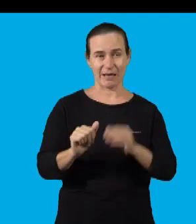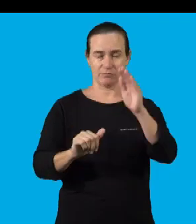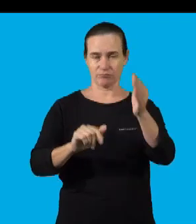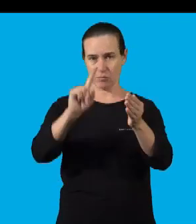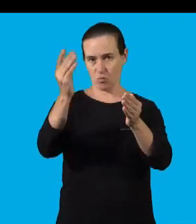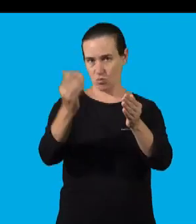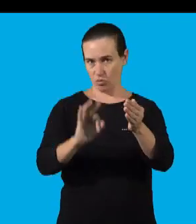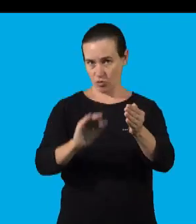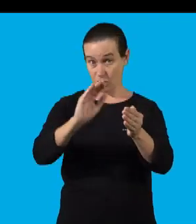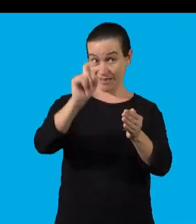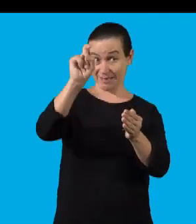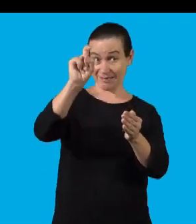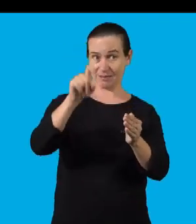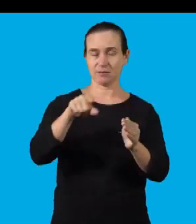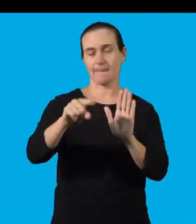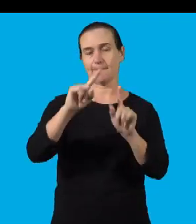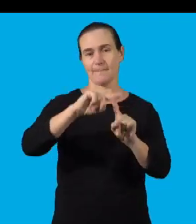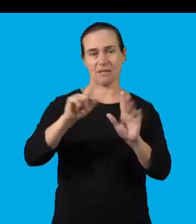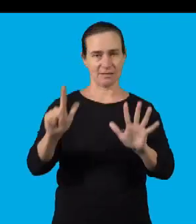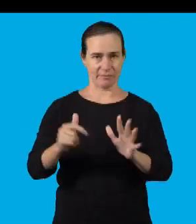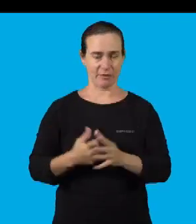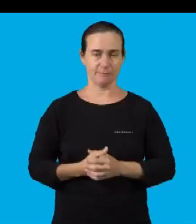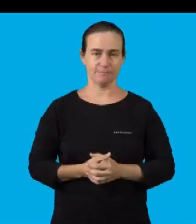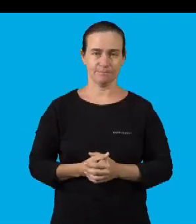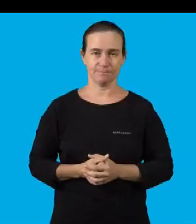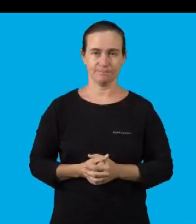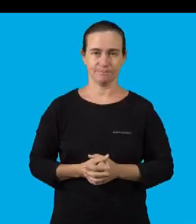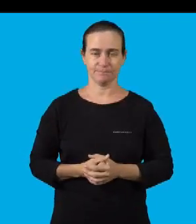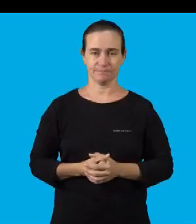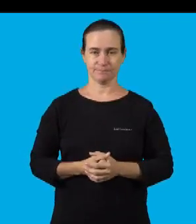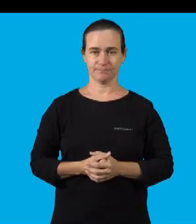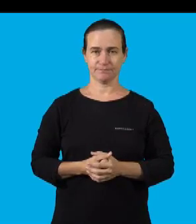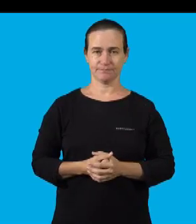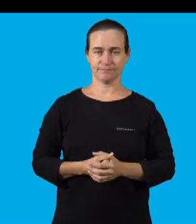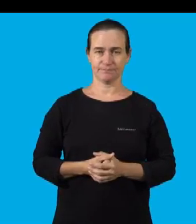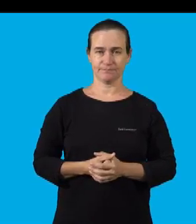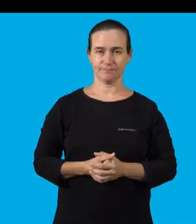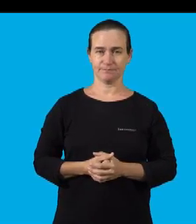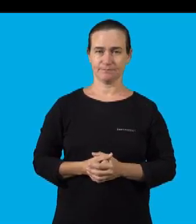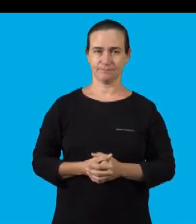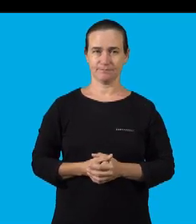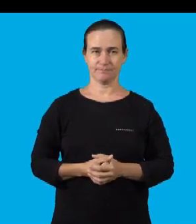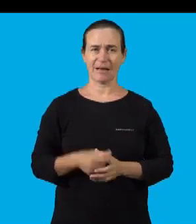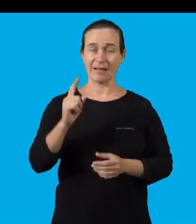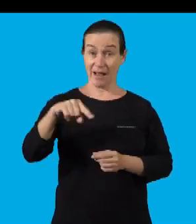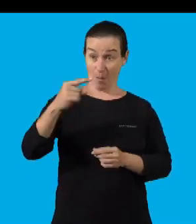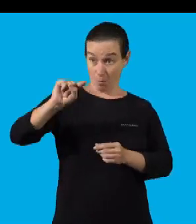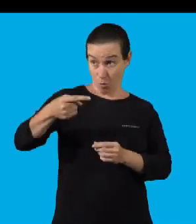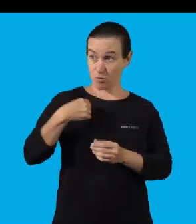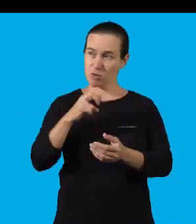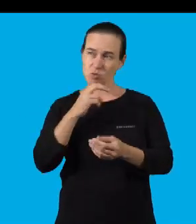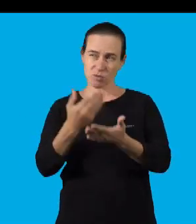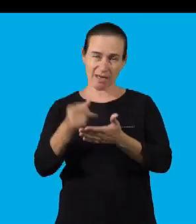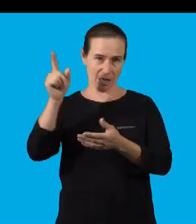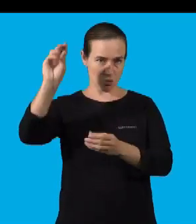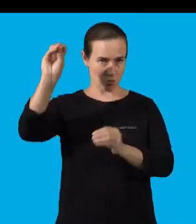that is A open bracket 1 over 3 x plus 7. So we are given another point that we can